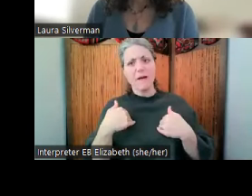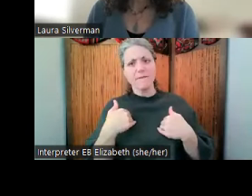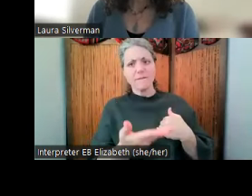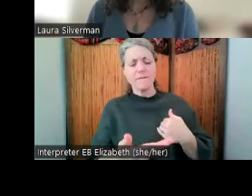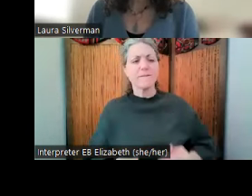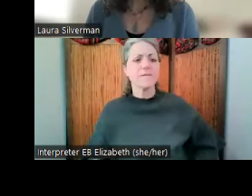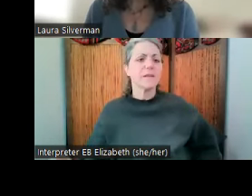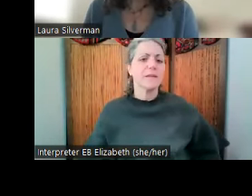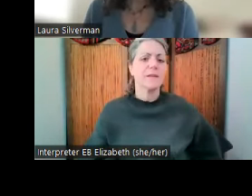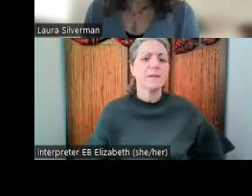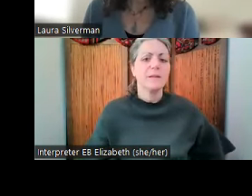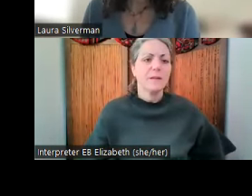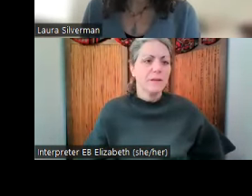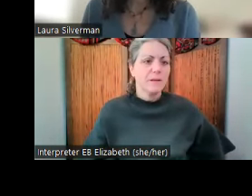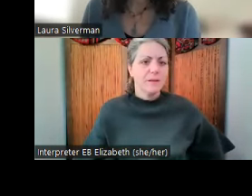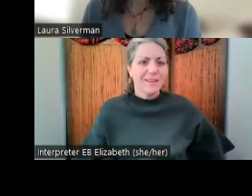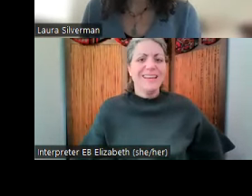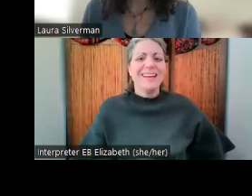So using an assistant,